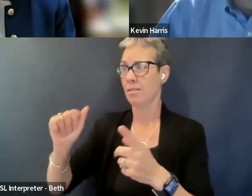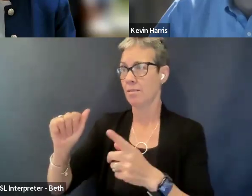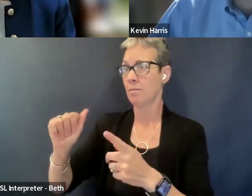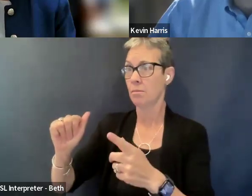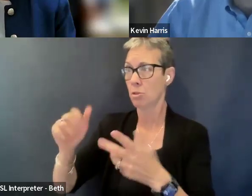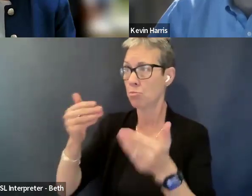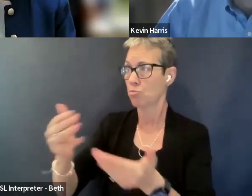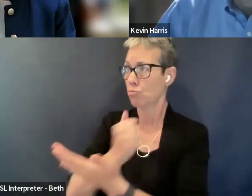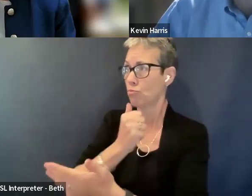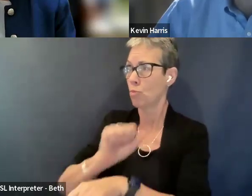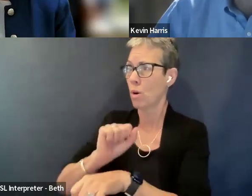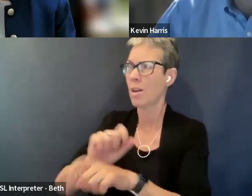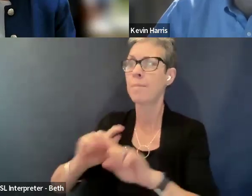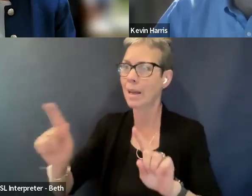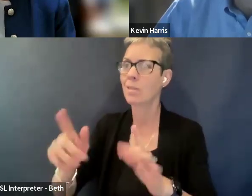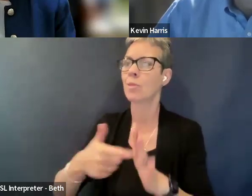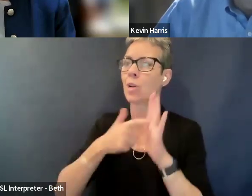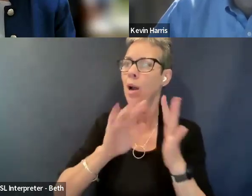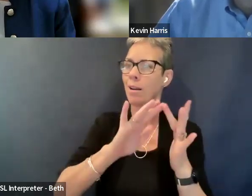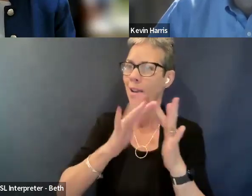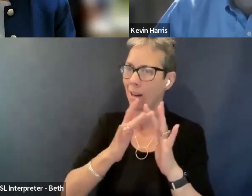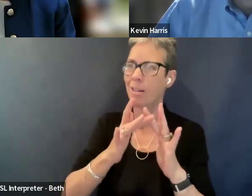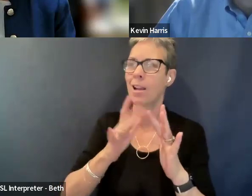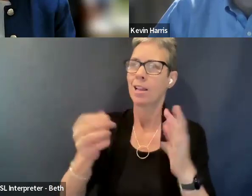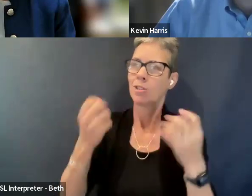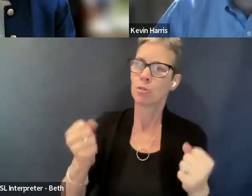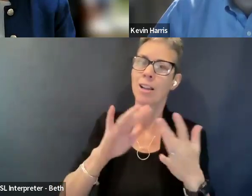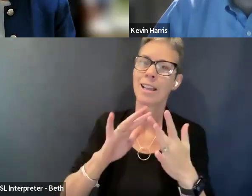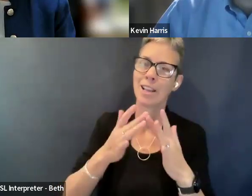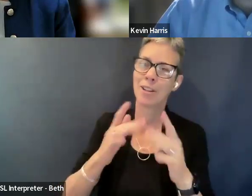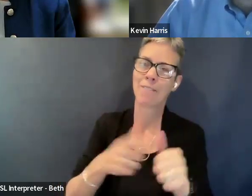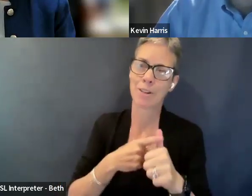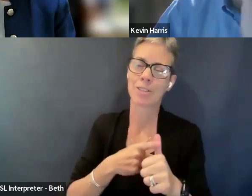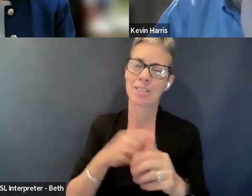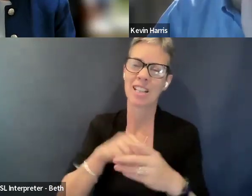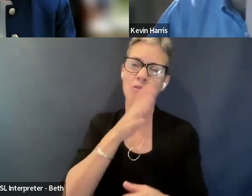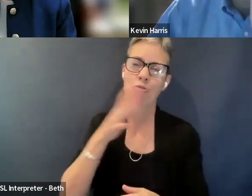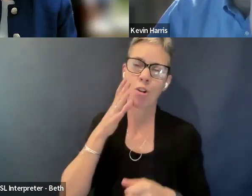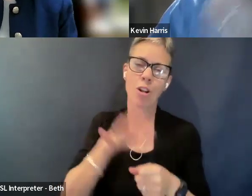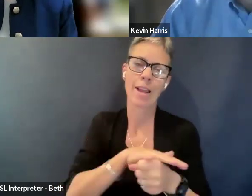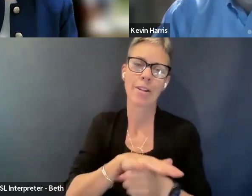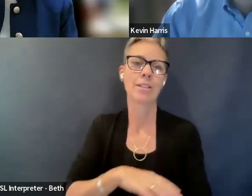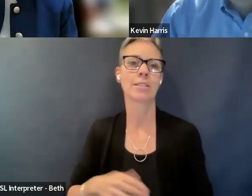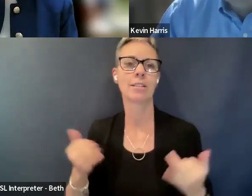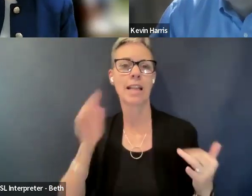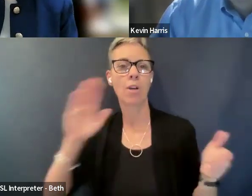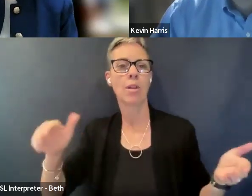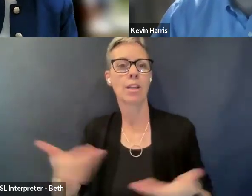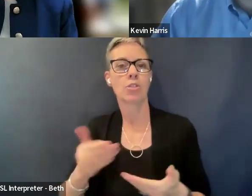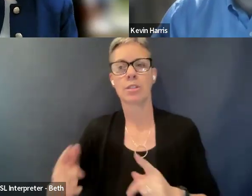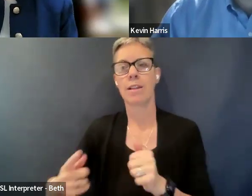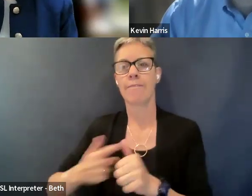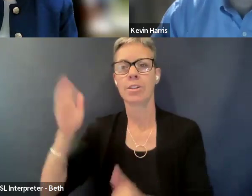order to achieve that. All right, let's go on to the next slide. And I'm going to introduce our first speaker